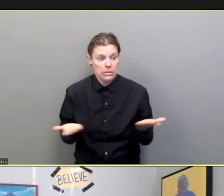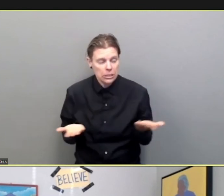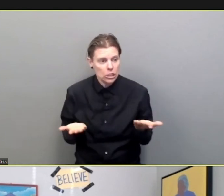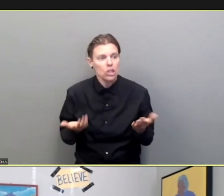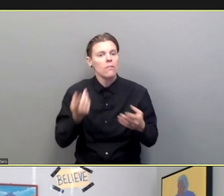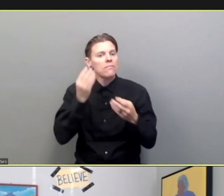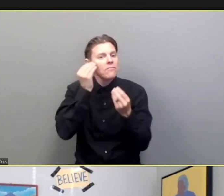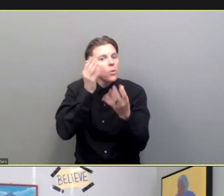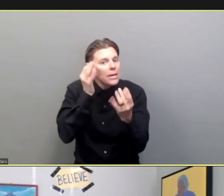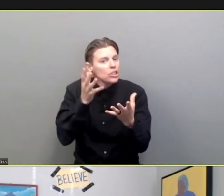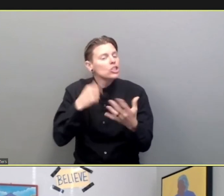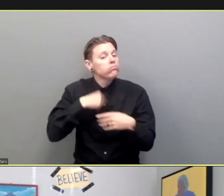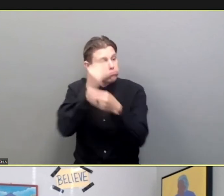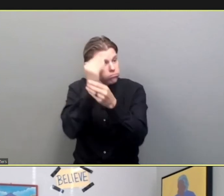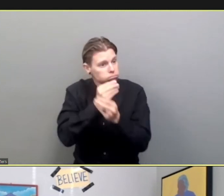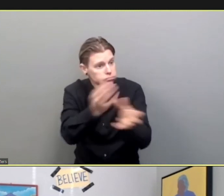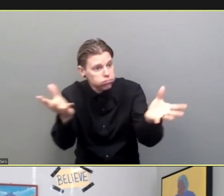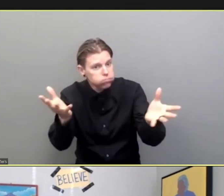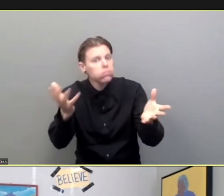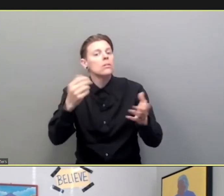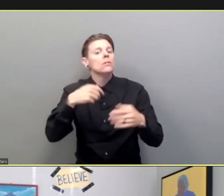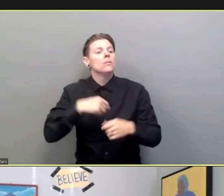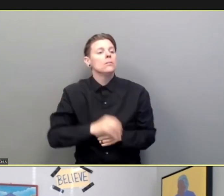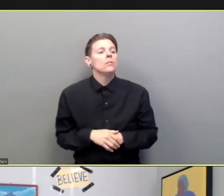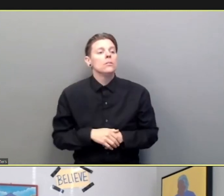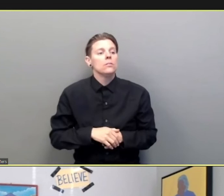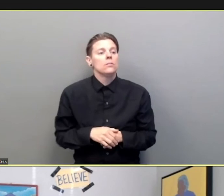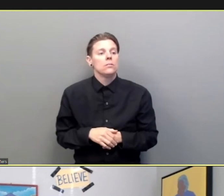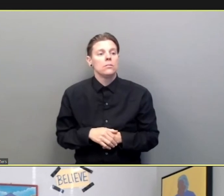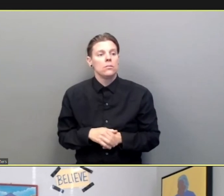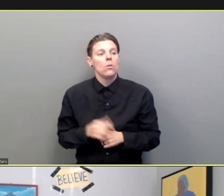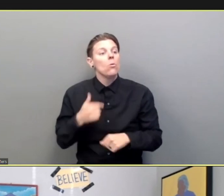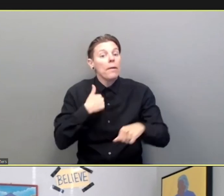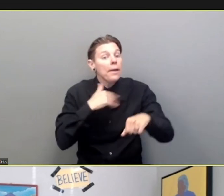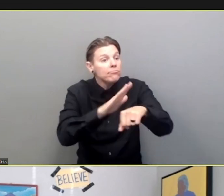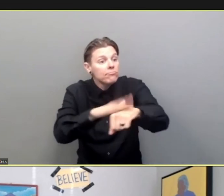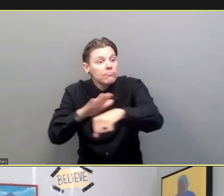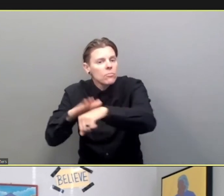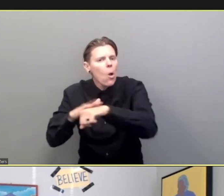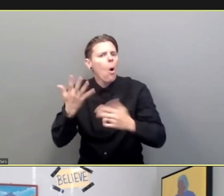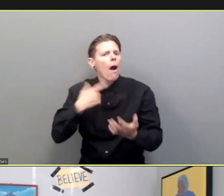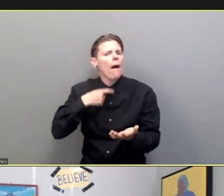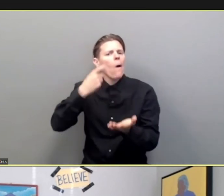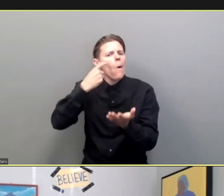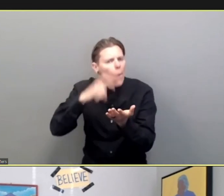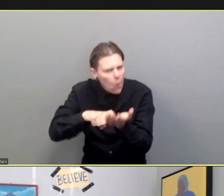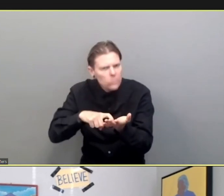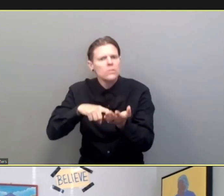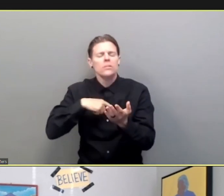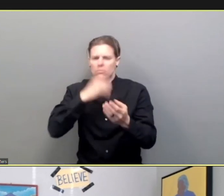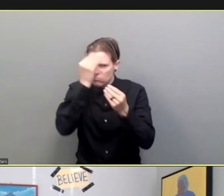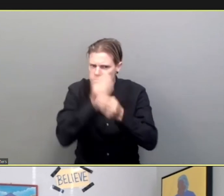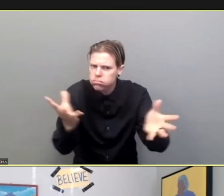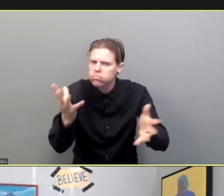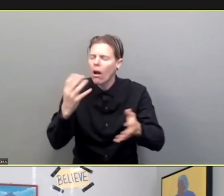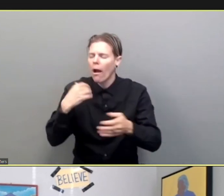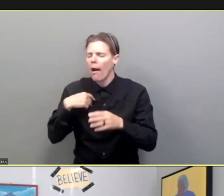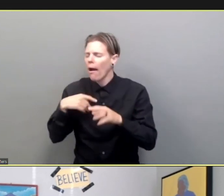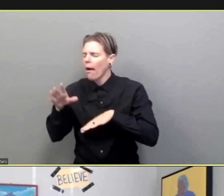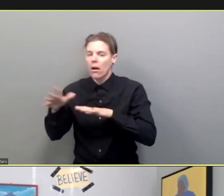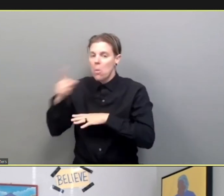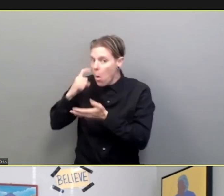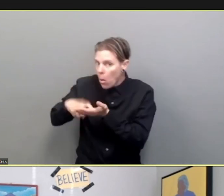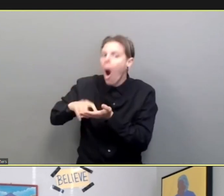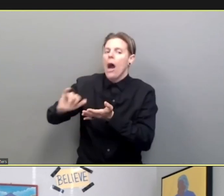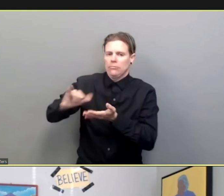been identified. It occurs very rare, and I was